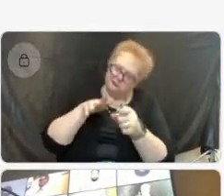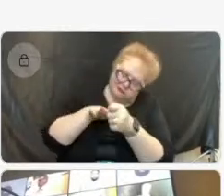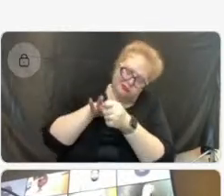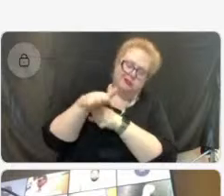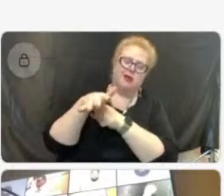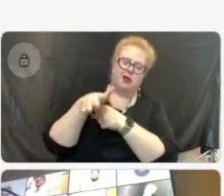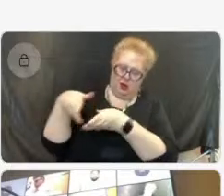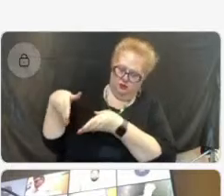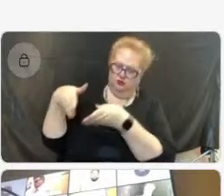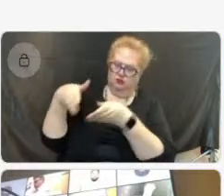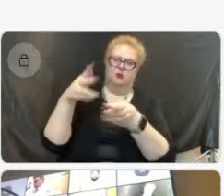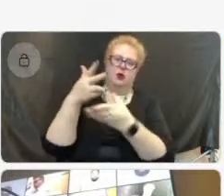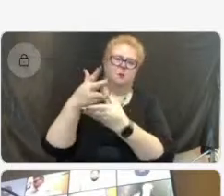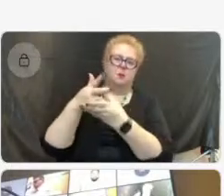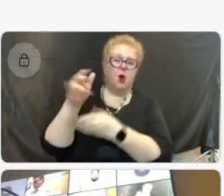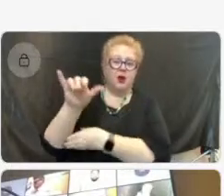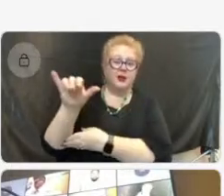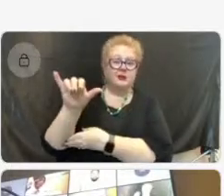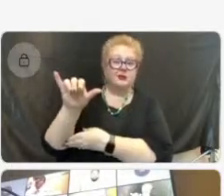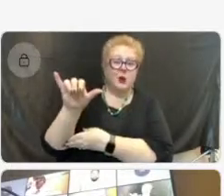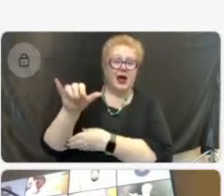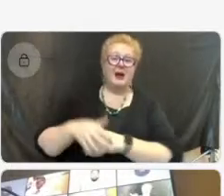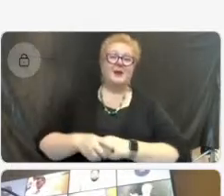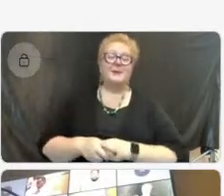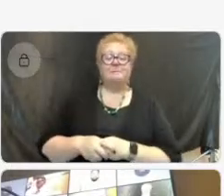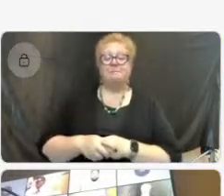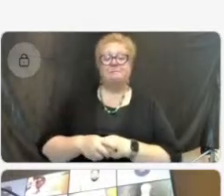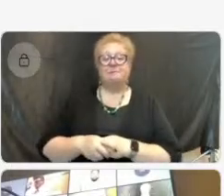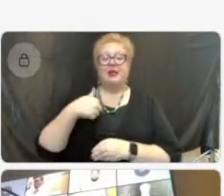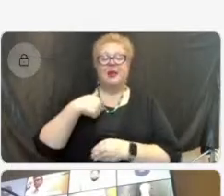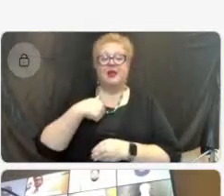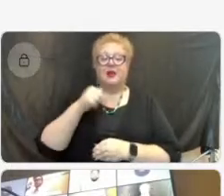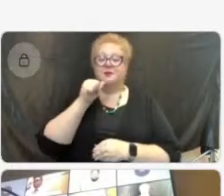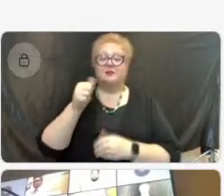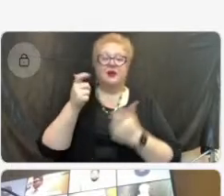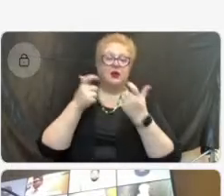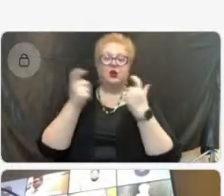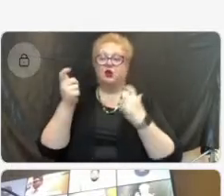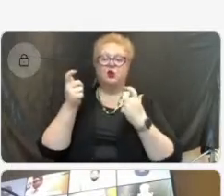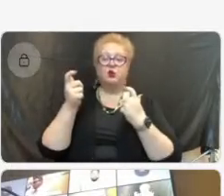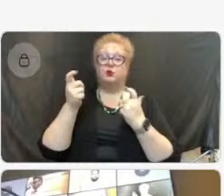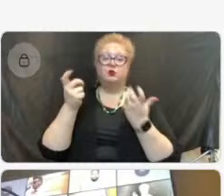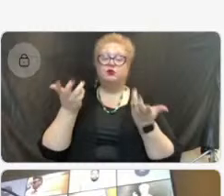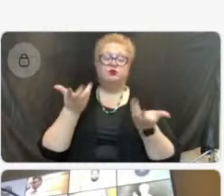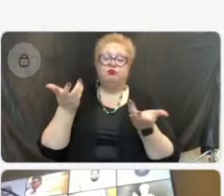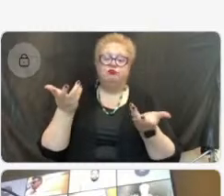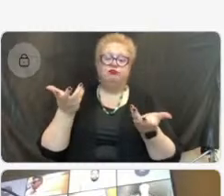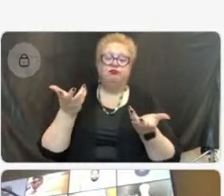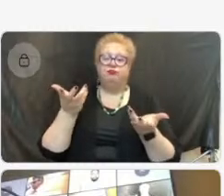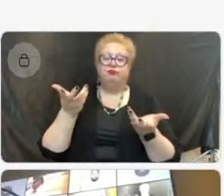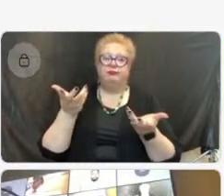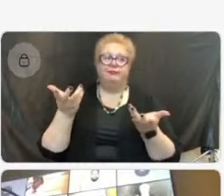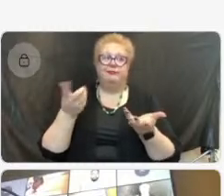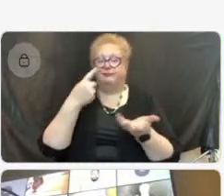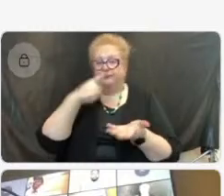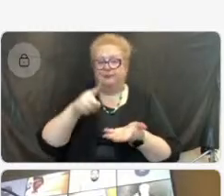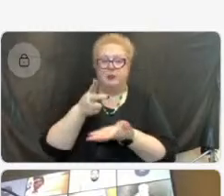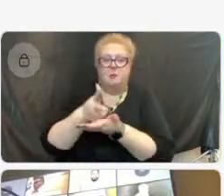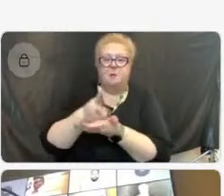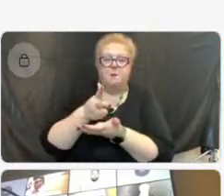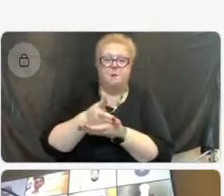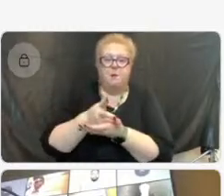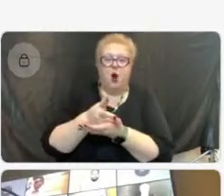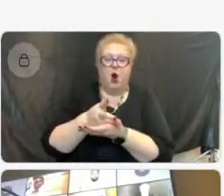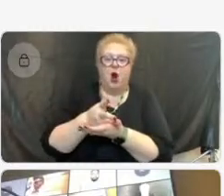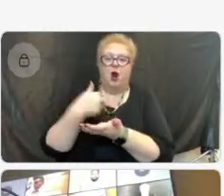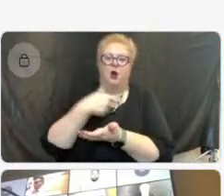there also. So I'm not a huge parking person. I think we're